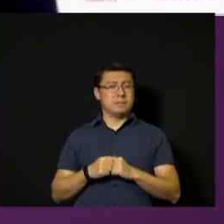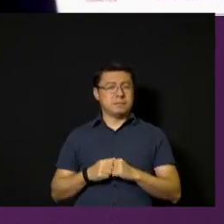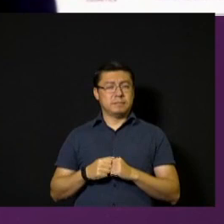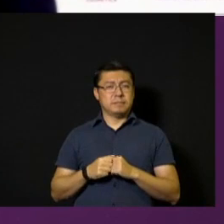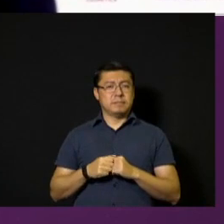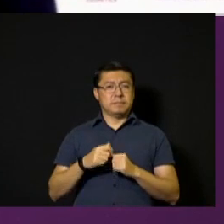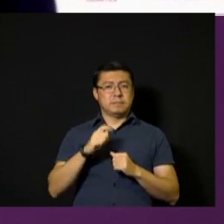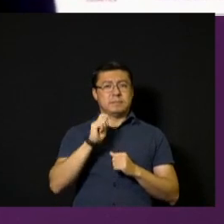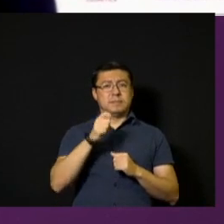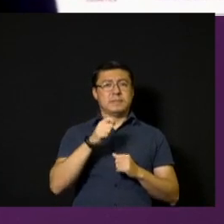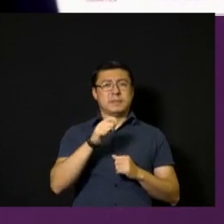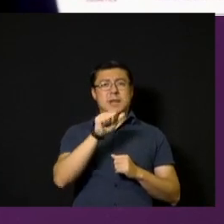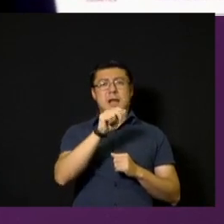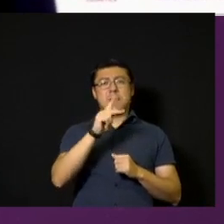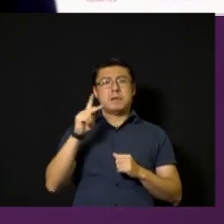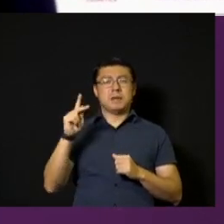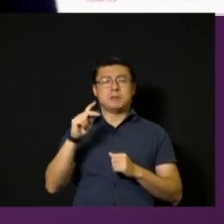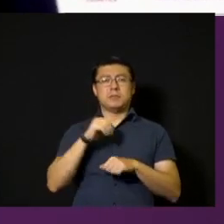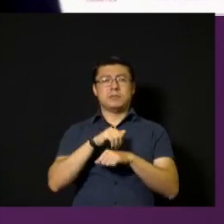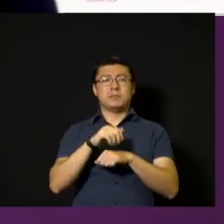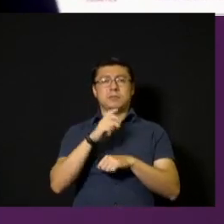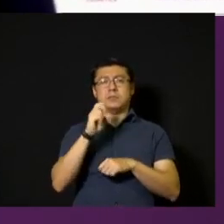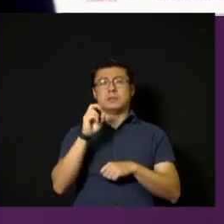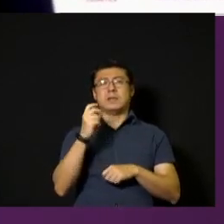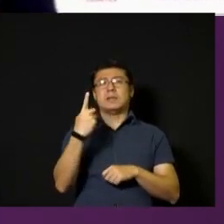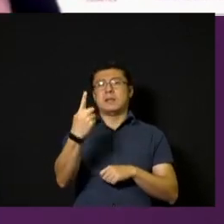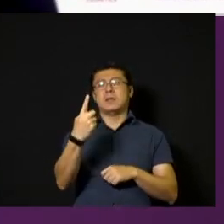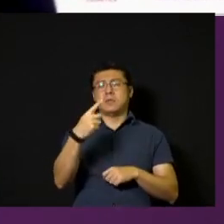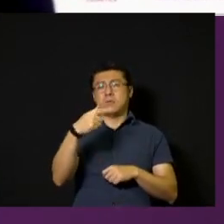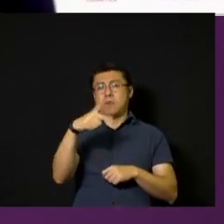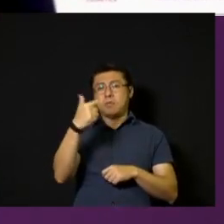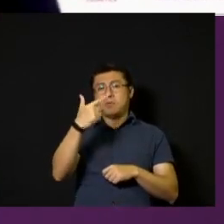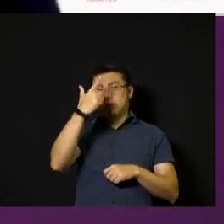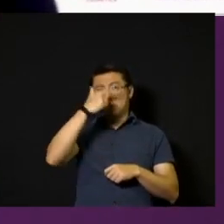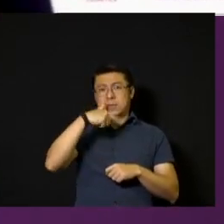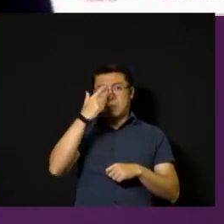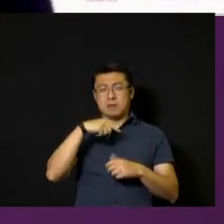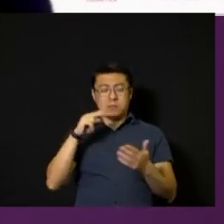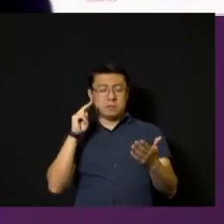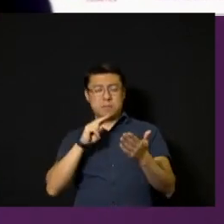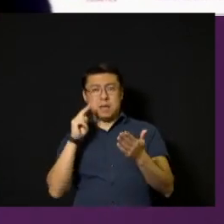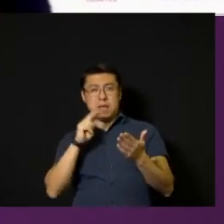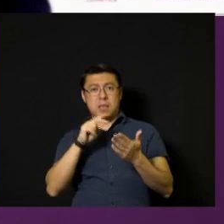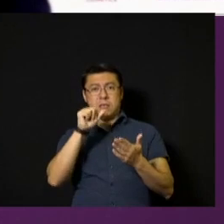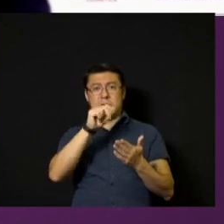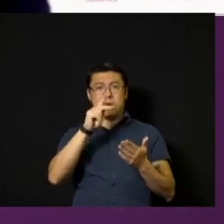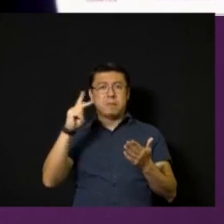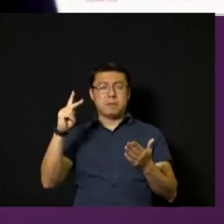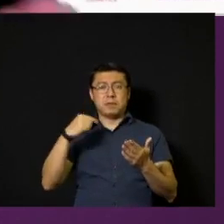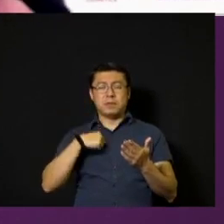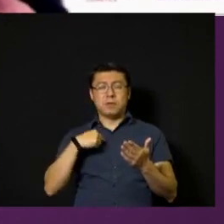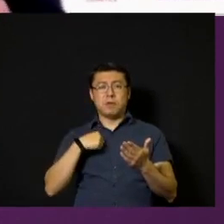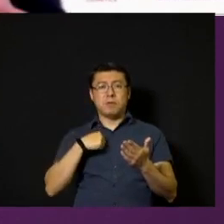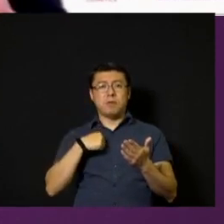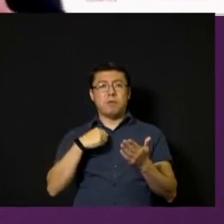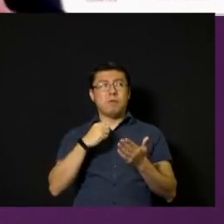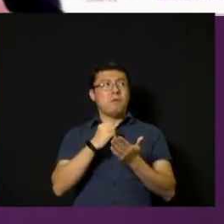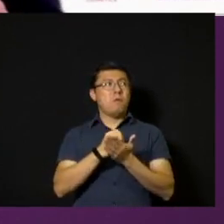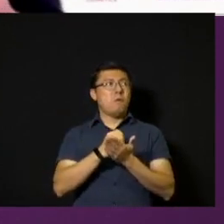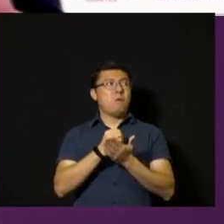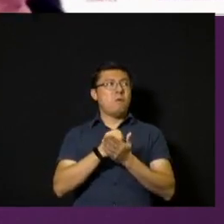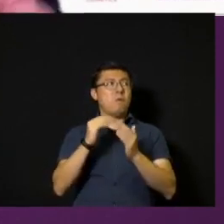a present. There was, we're 2 a.m. the application, Gold Supreme,